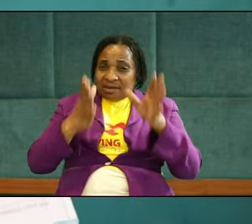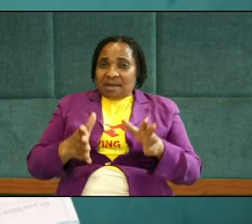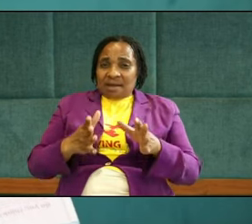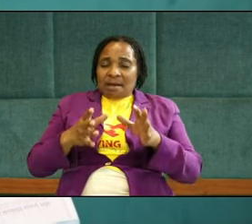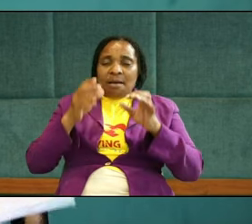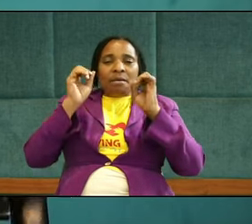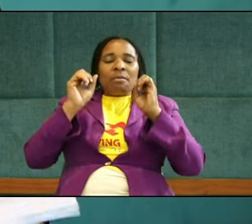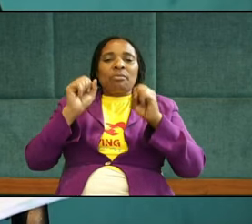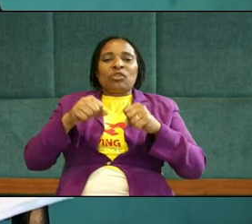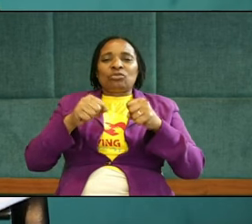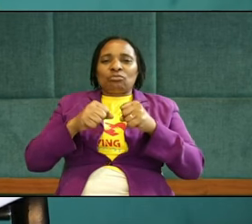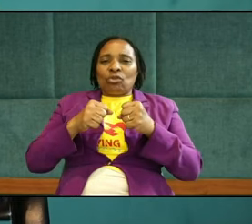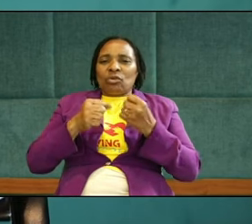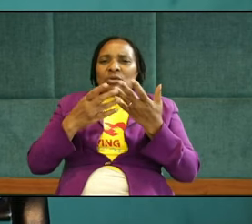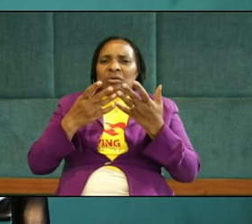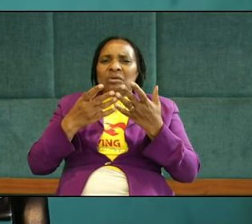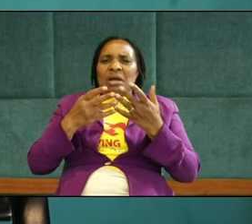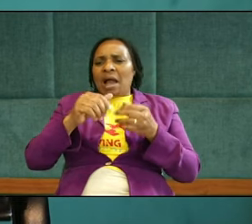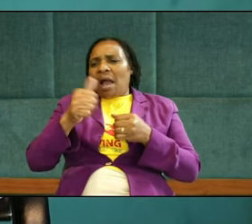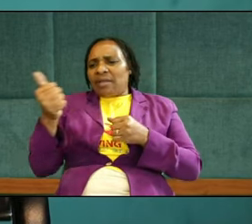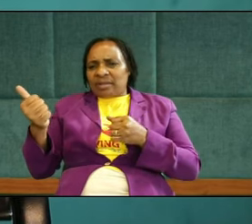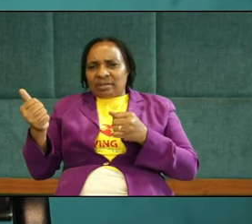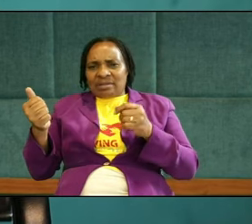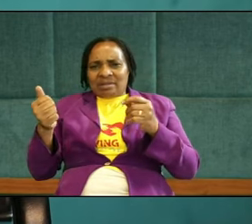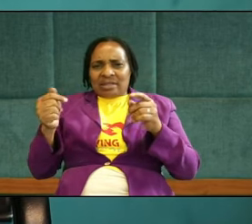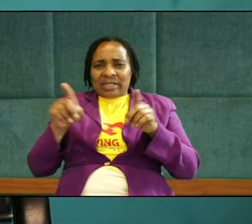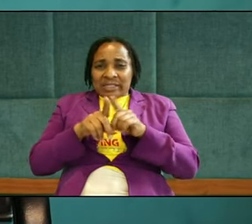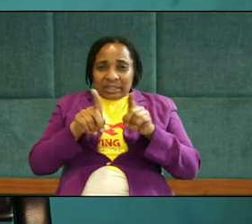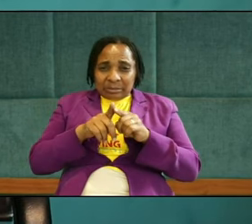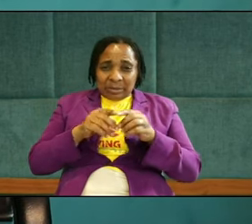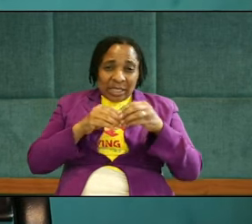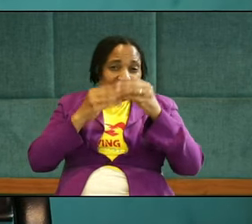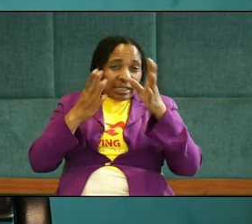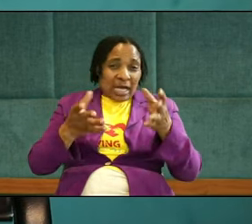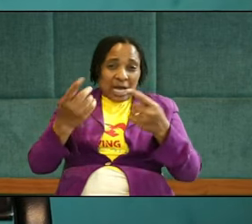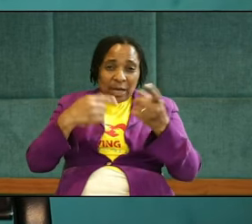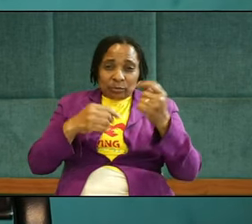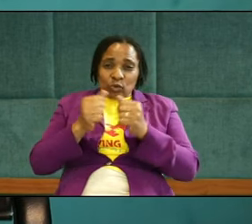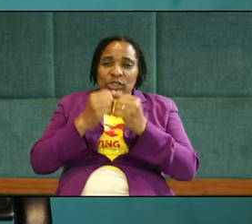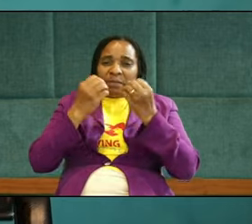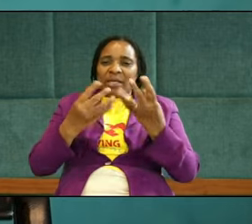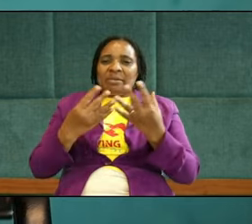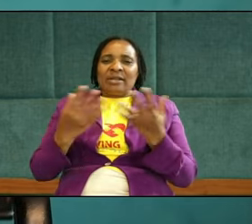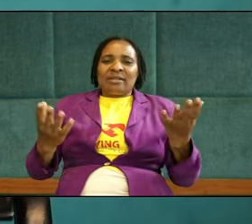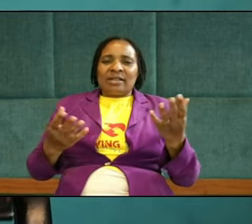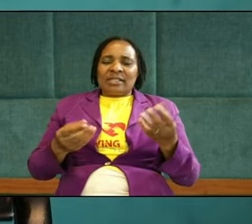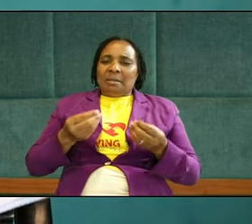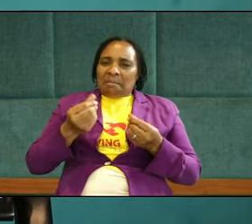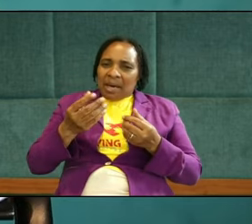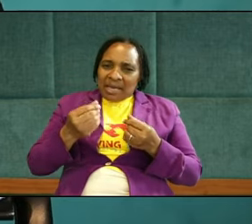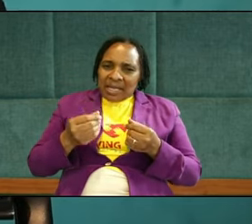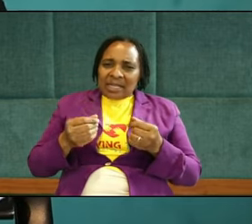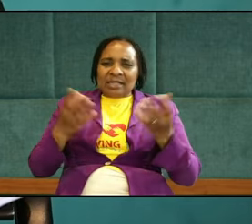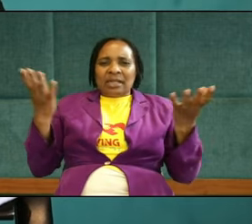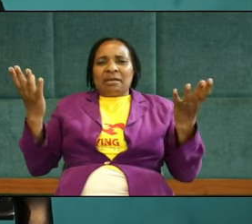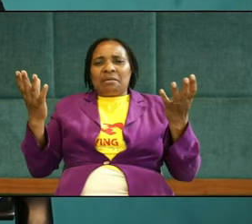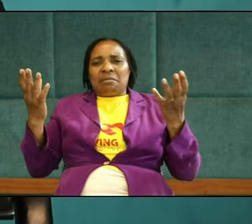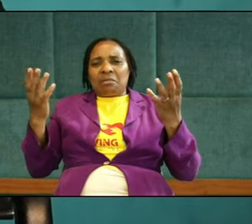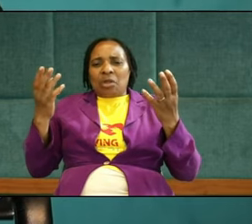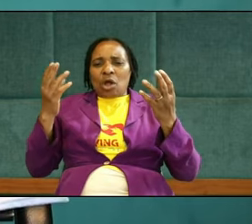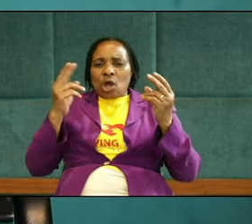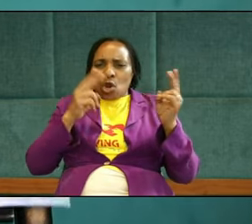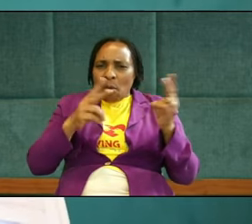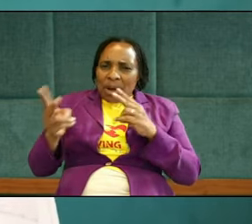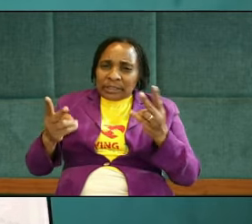get comfort, because as a leader, it also comes with many priorities, money, the fame you get, and all that.